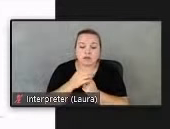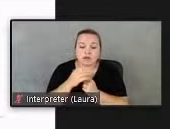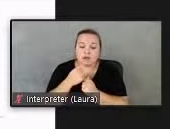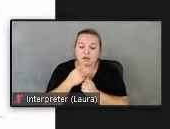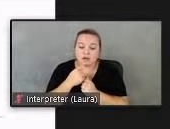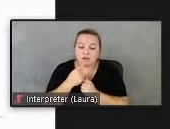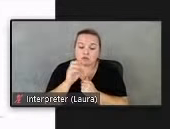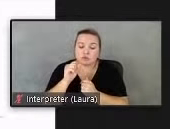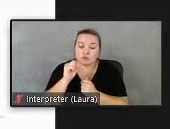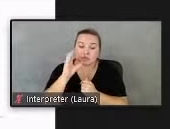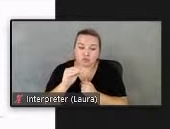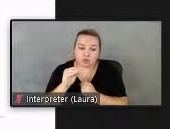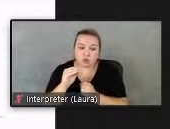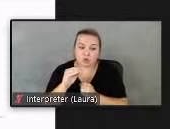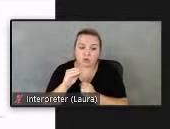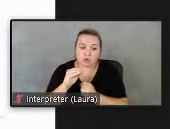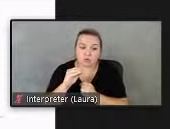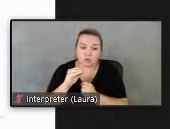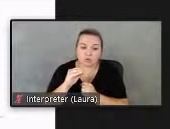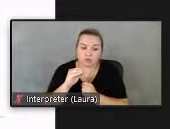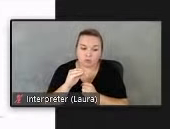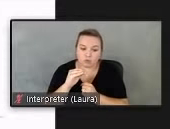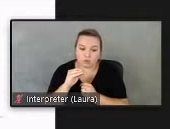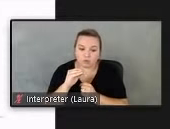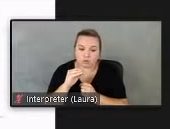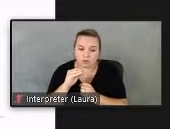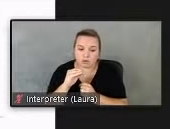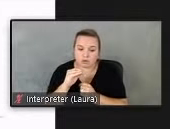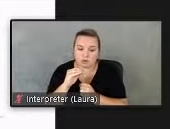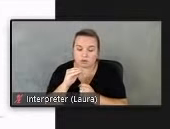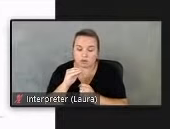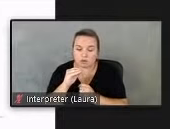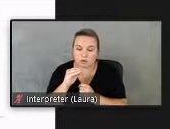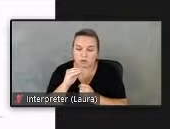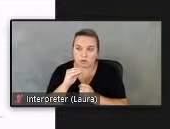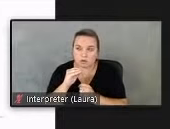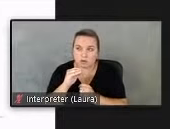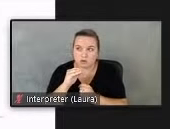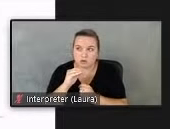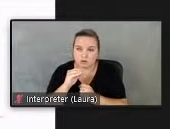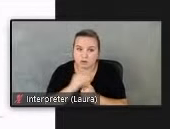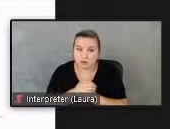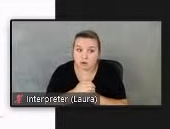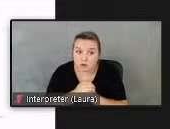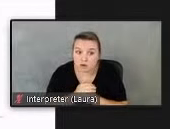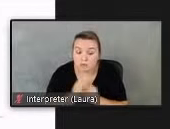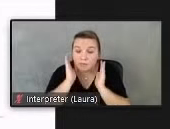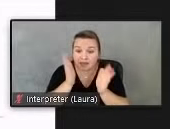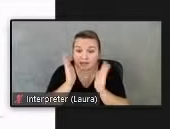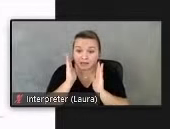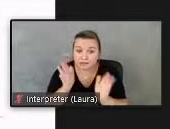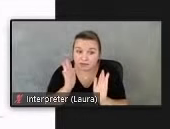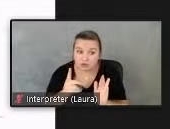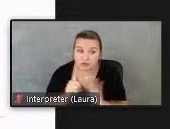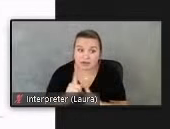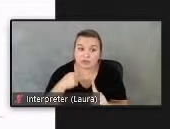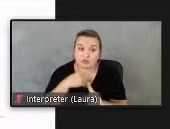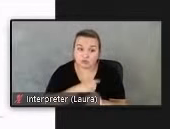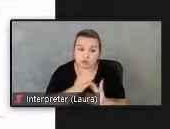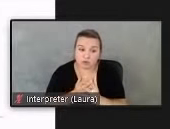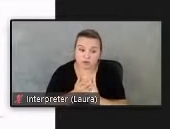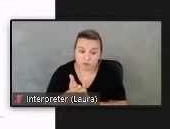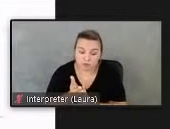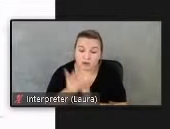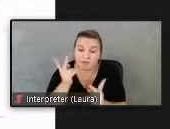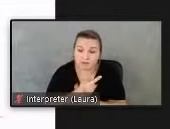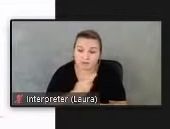So keep this in mind, and I see the awkward worded sentence in the next one, but pay attention to this as we're going through this, but figure out